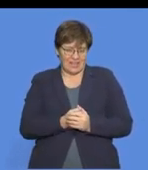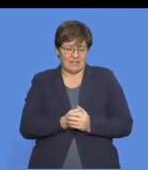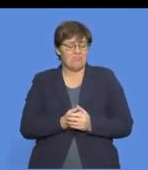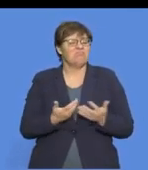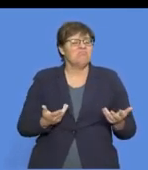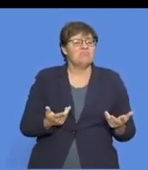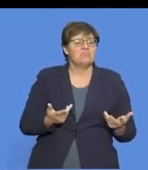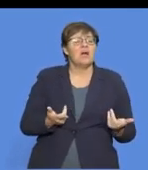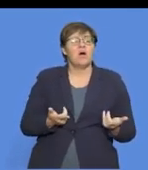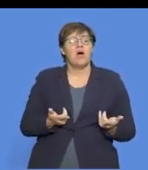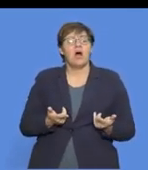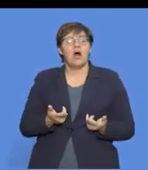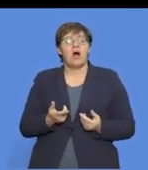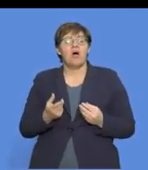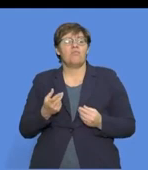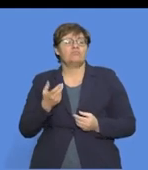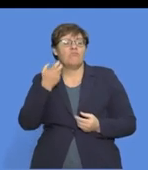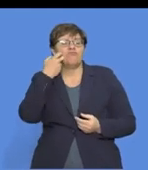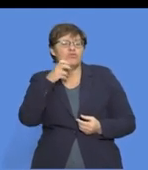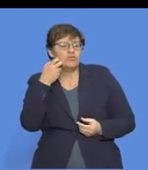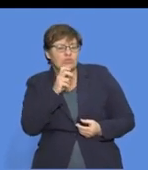your apple.